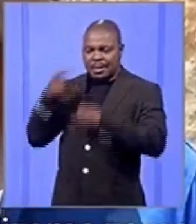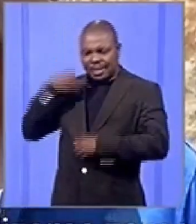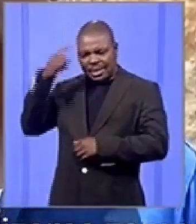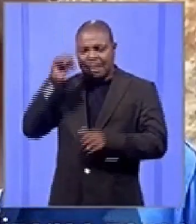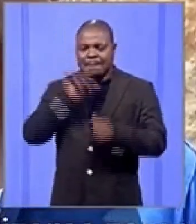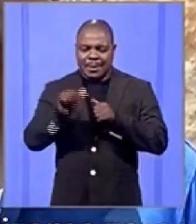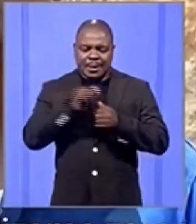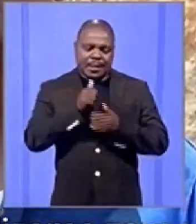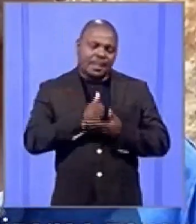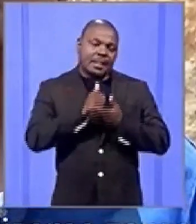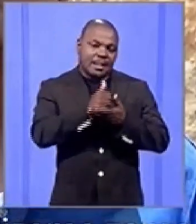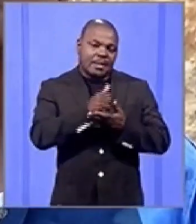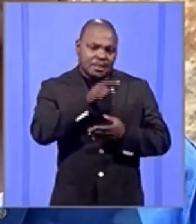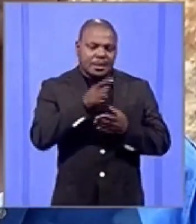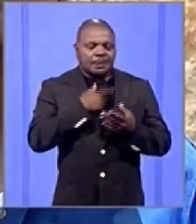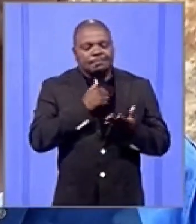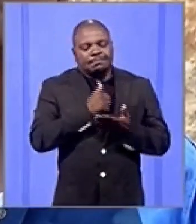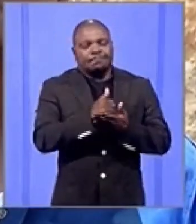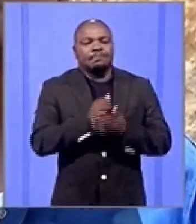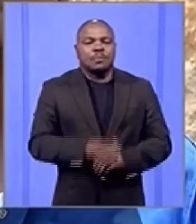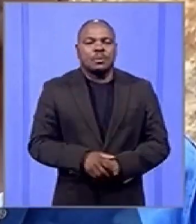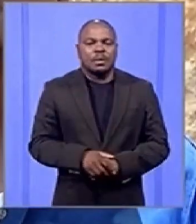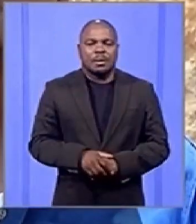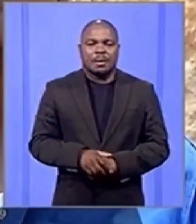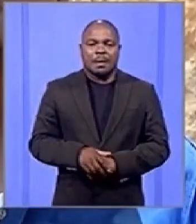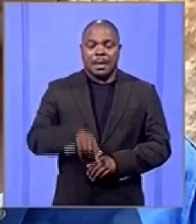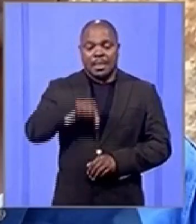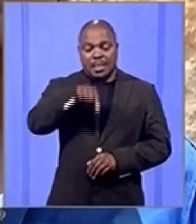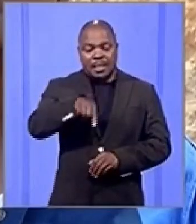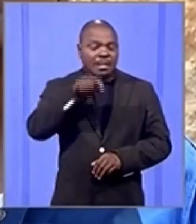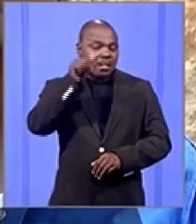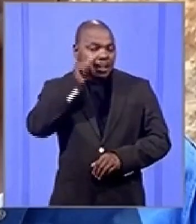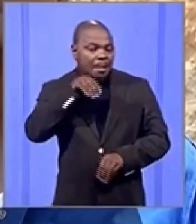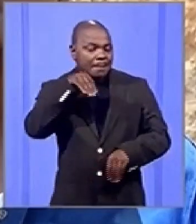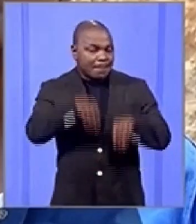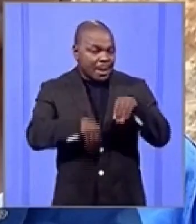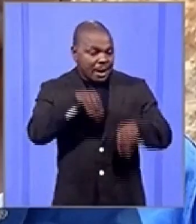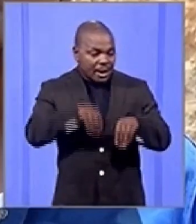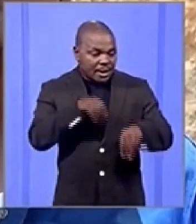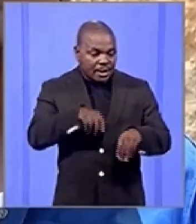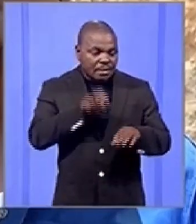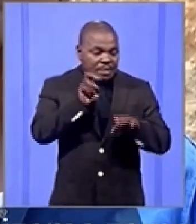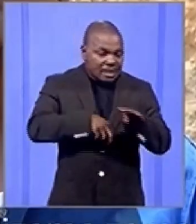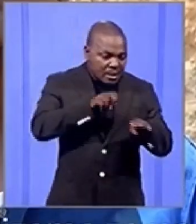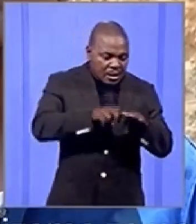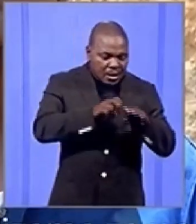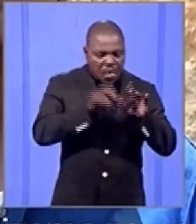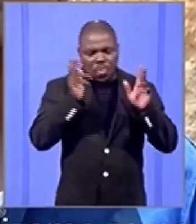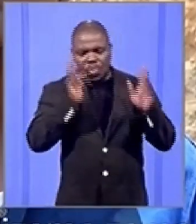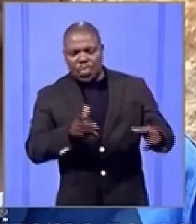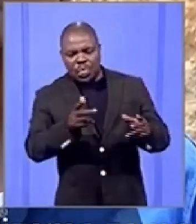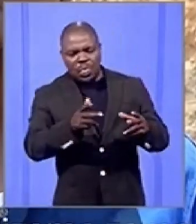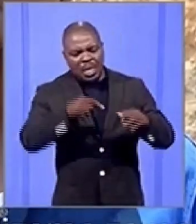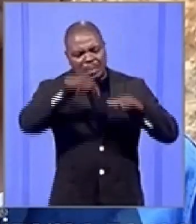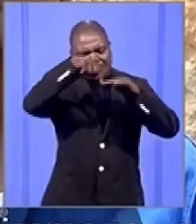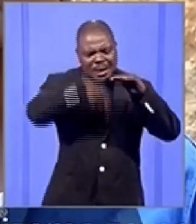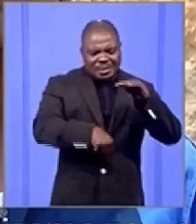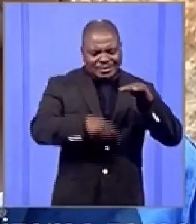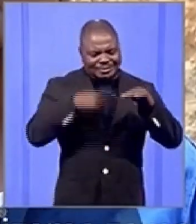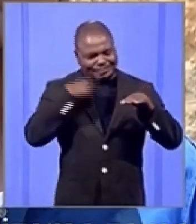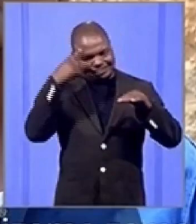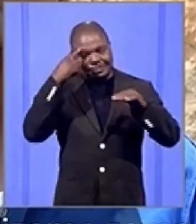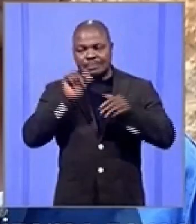re o riago mo re khupetša melete ya illegal mine ka mokgwa re kry-ile go ka gona e le dangerous. Then re tlile